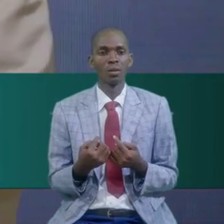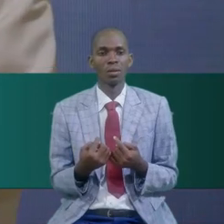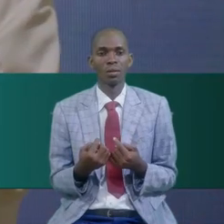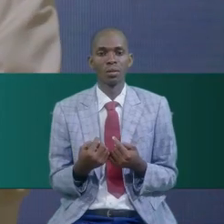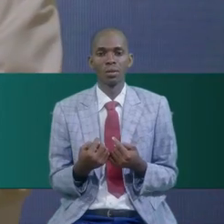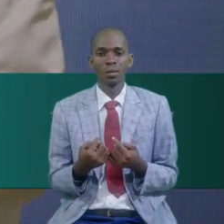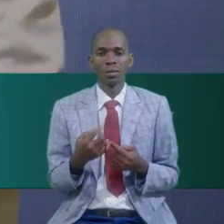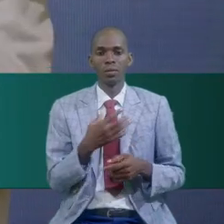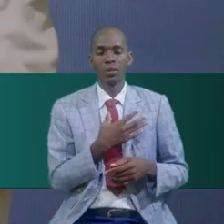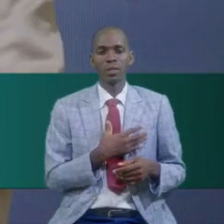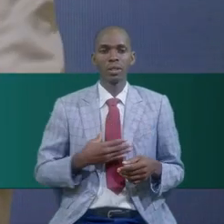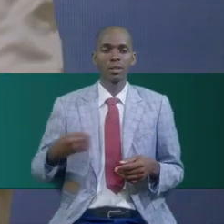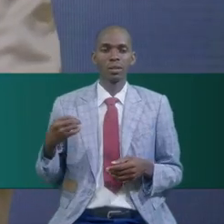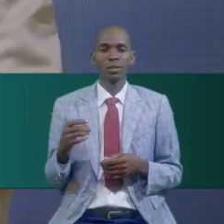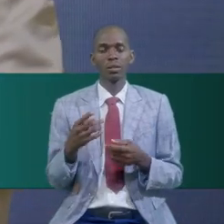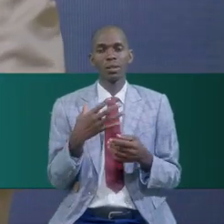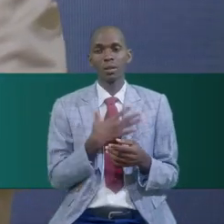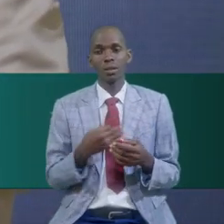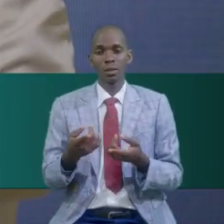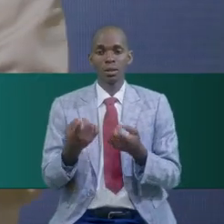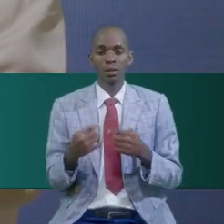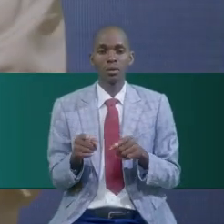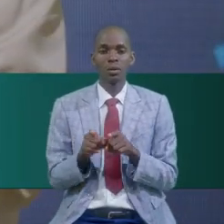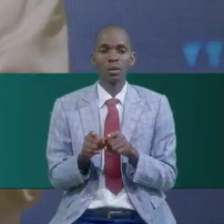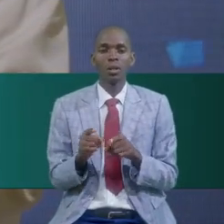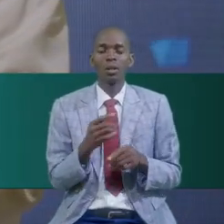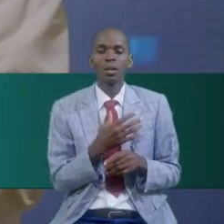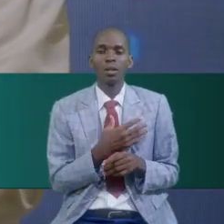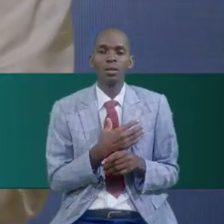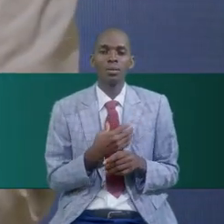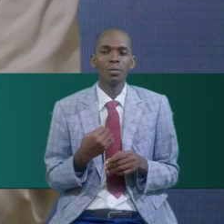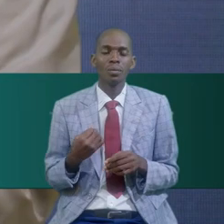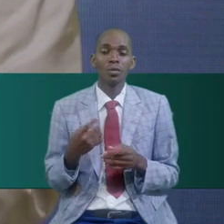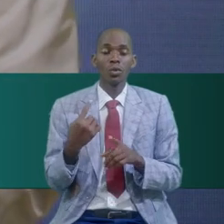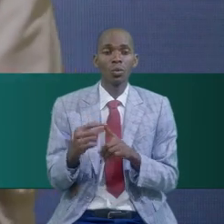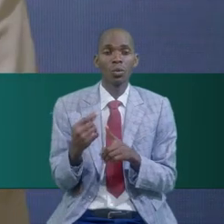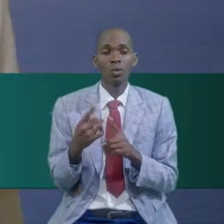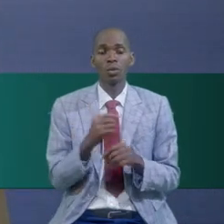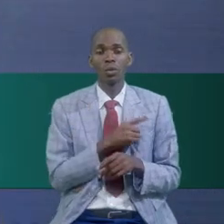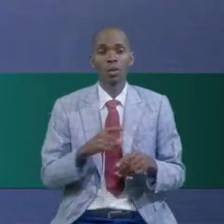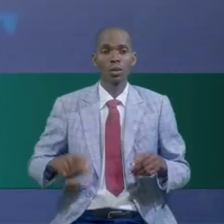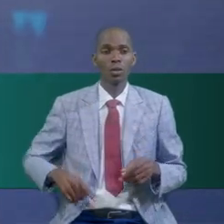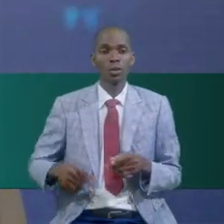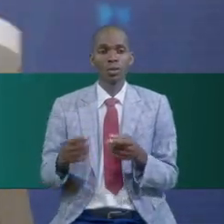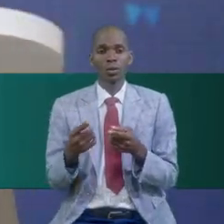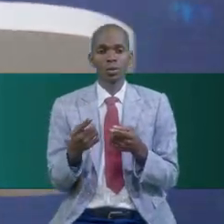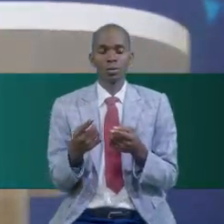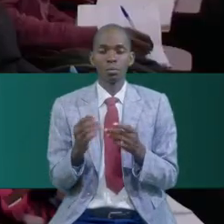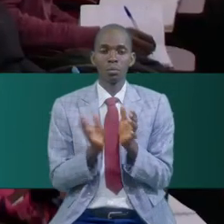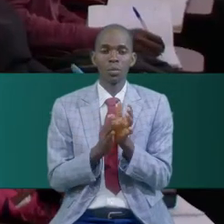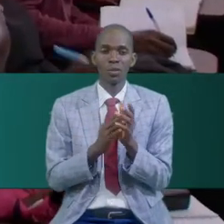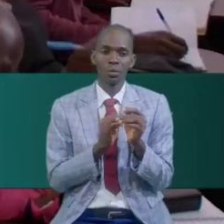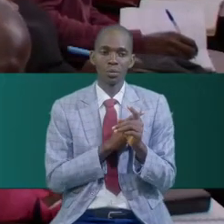lodged there. And behold, the word of the Lord came to him. Somebody praise the